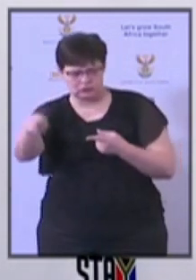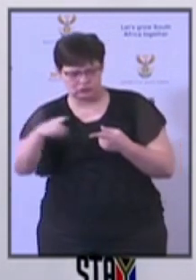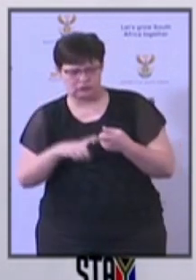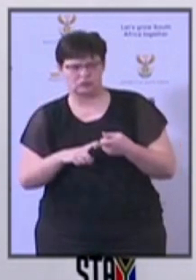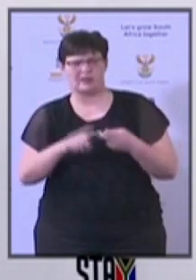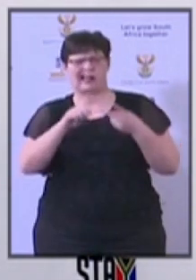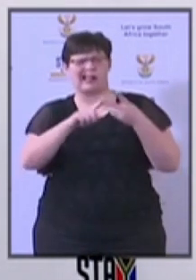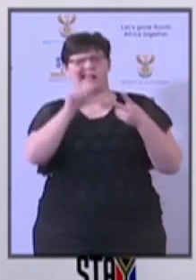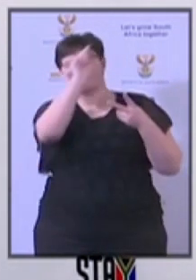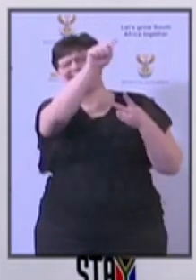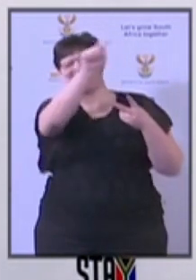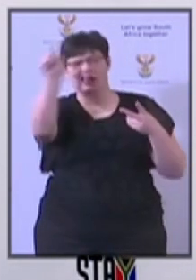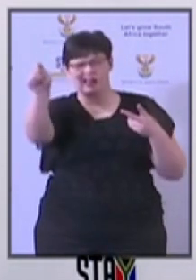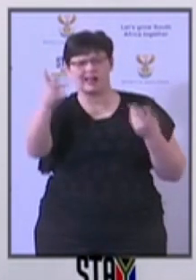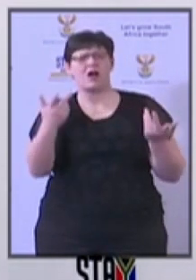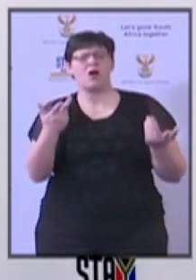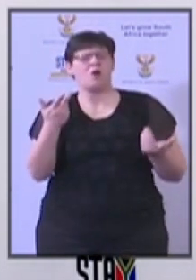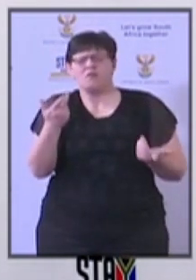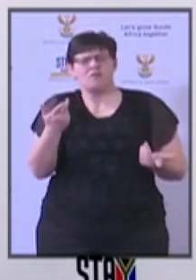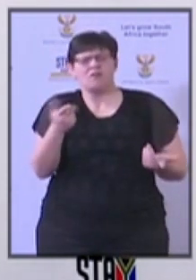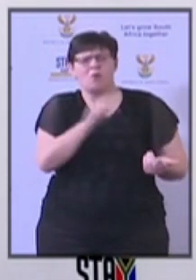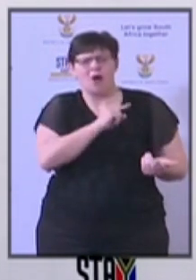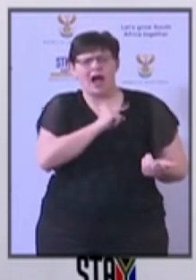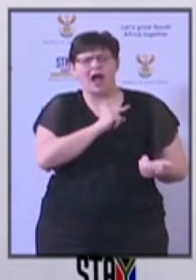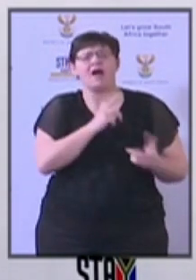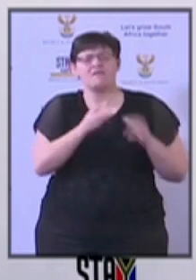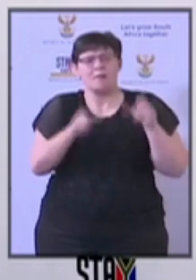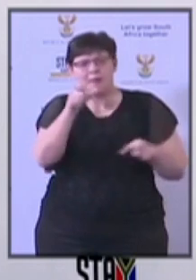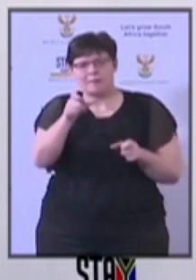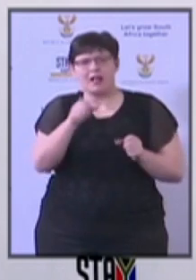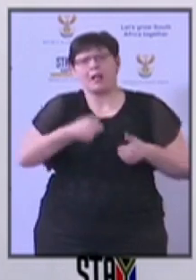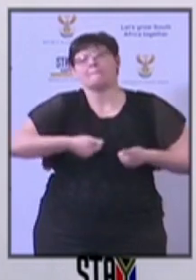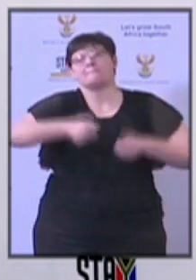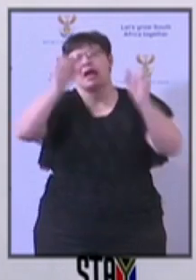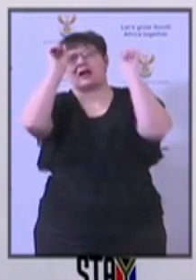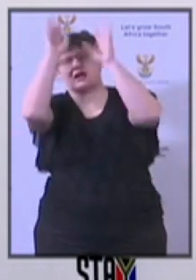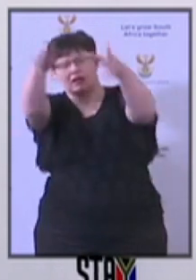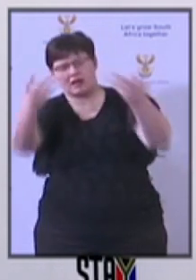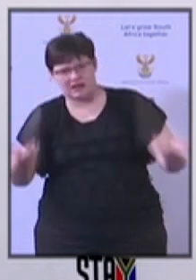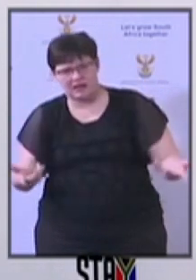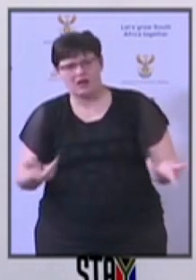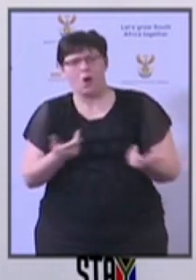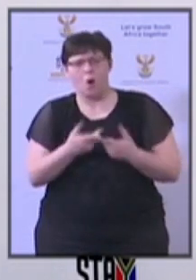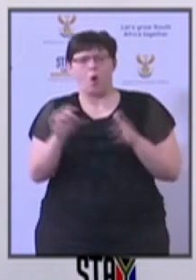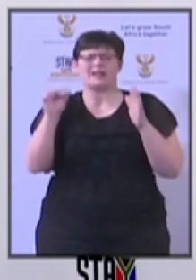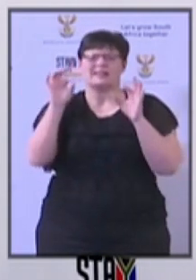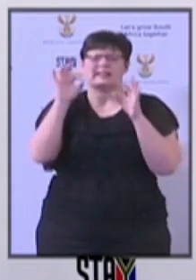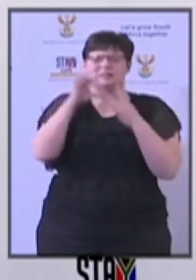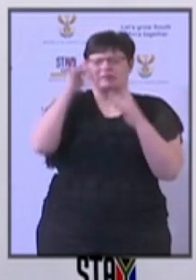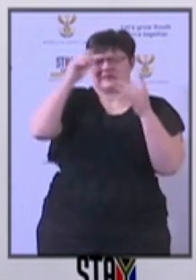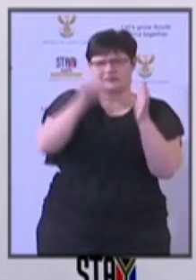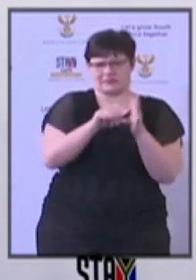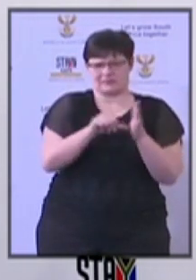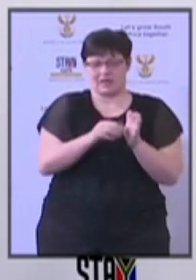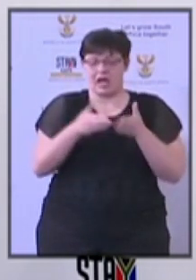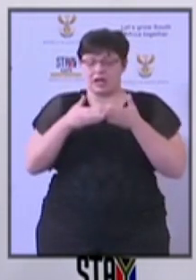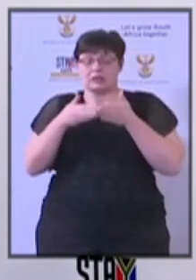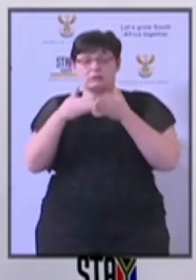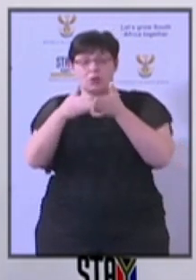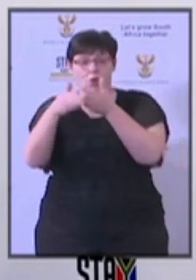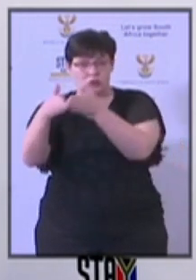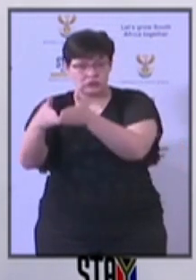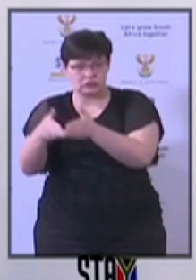for specific groups of people and for repatriation. And the seaports we closed together, 2 of them